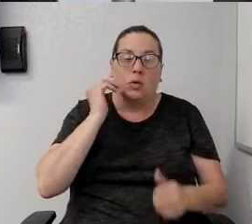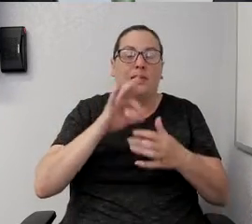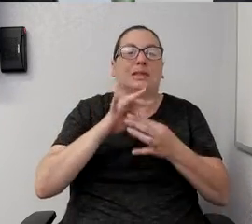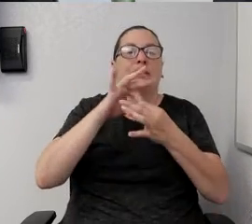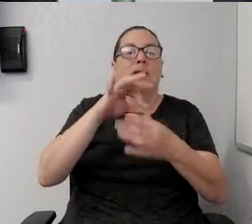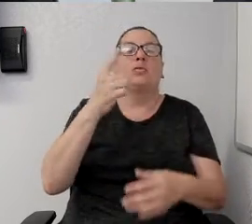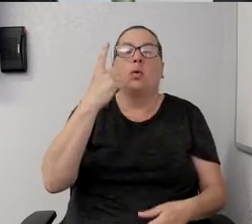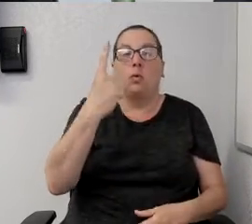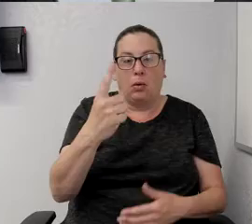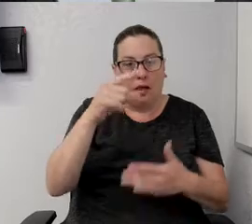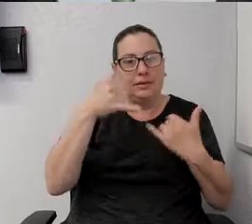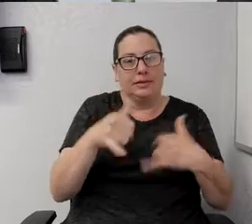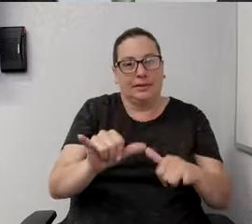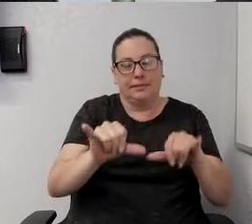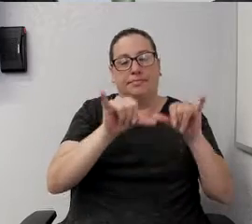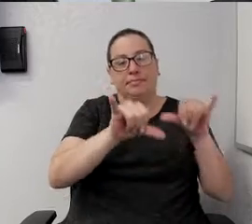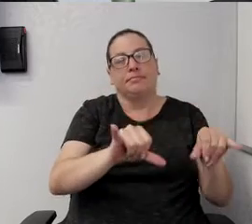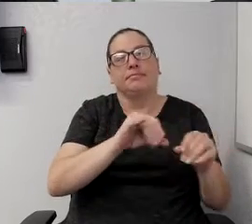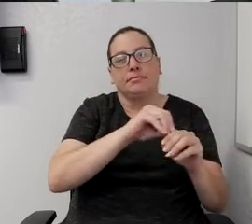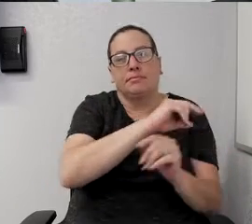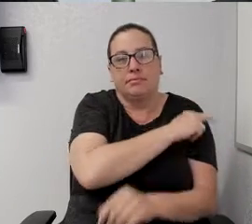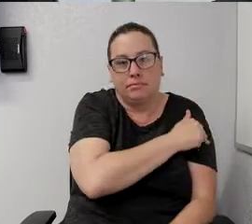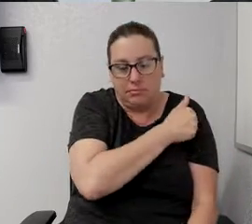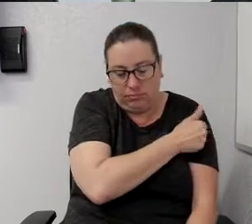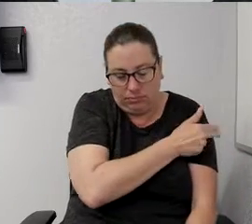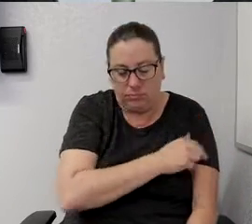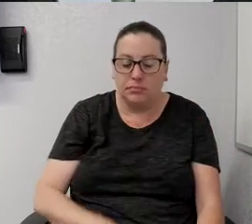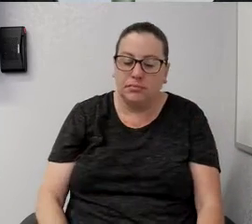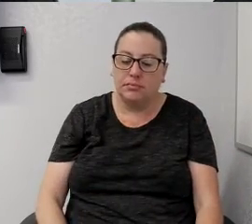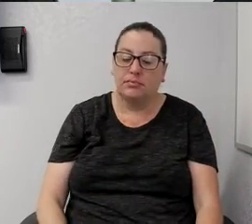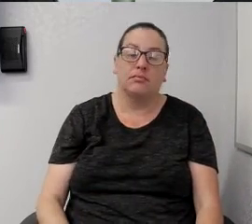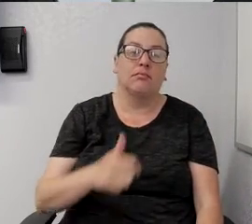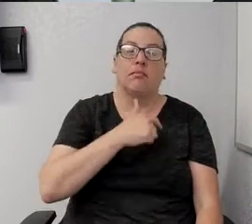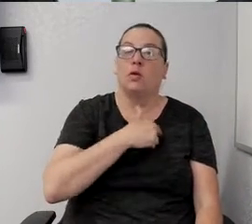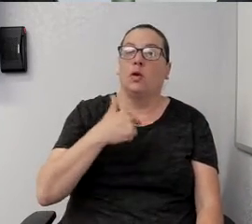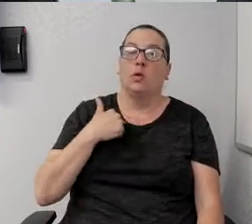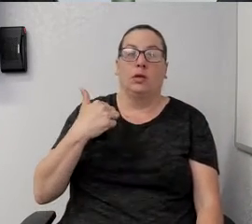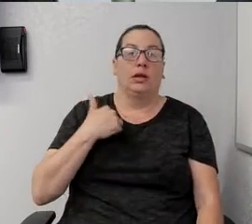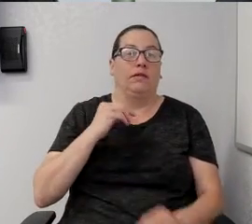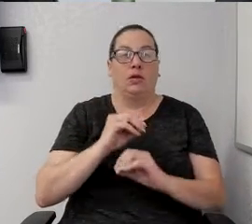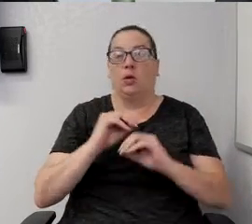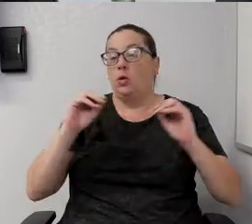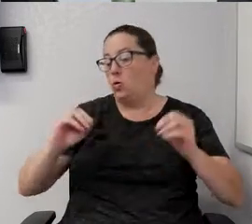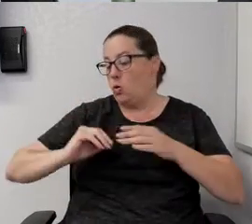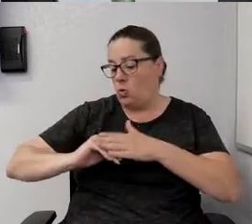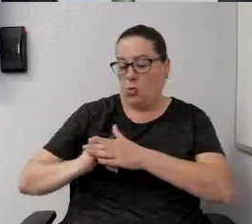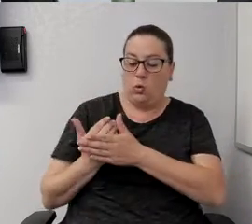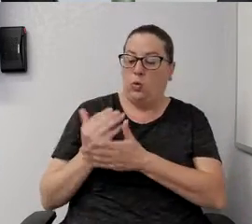remains hospitalized. We've had no new cases among